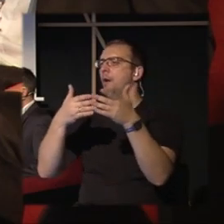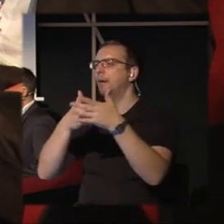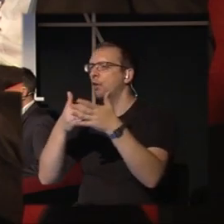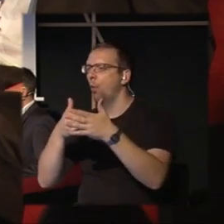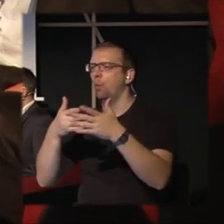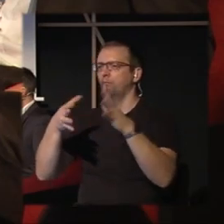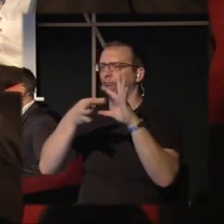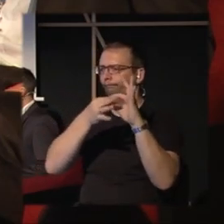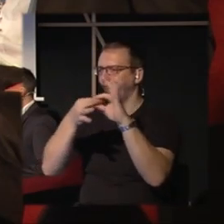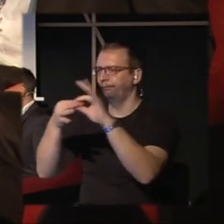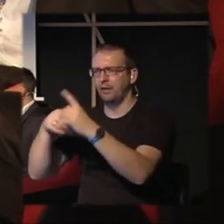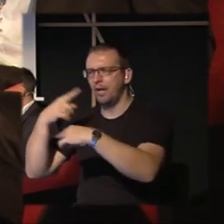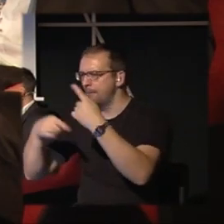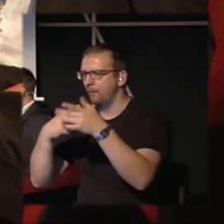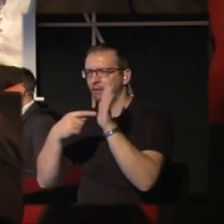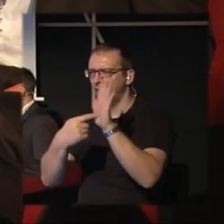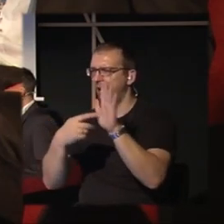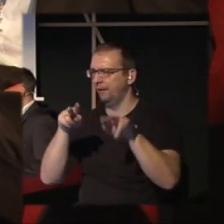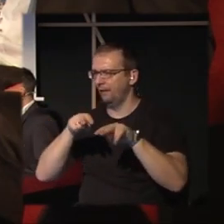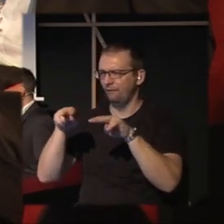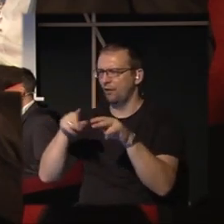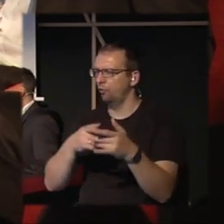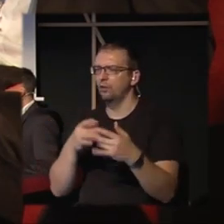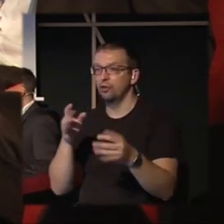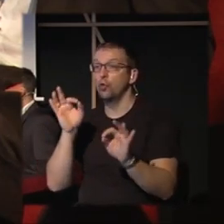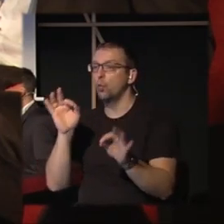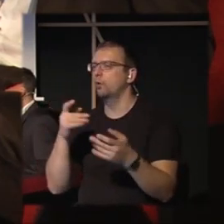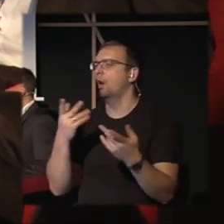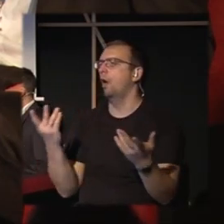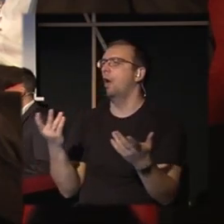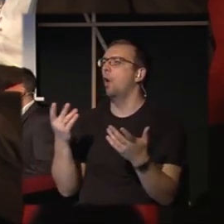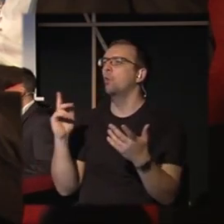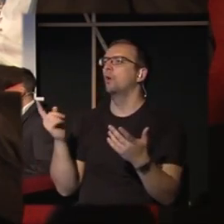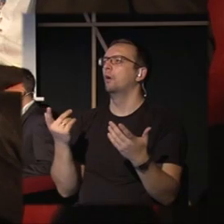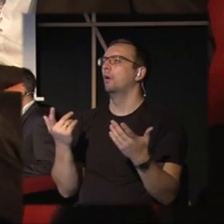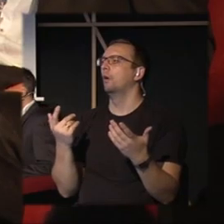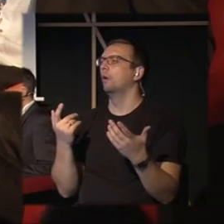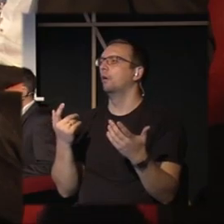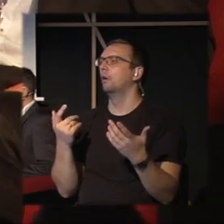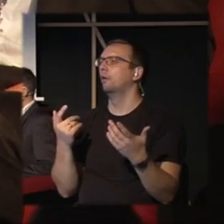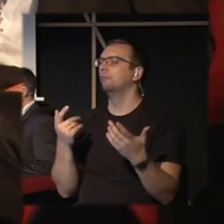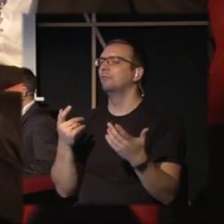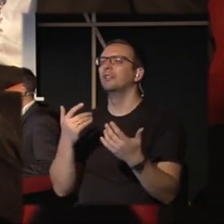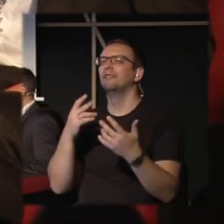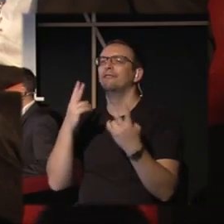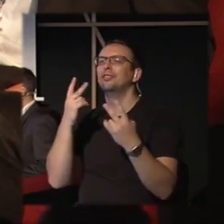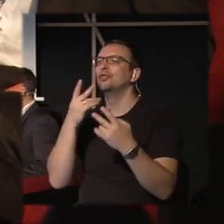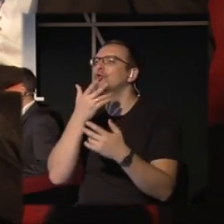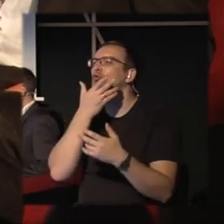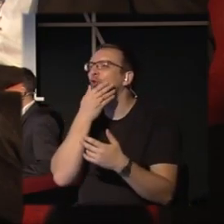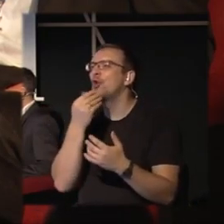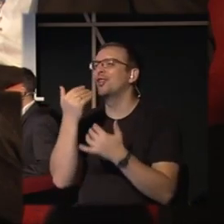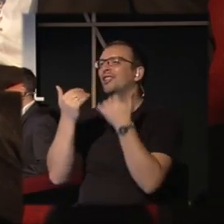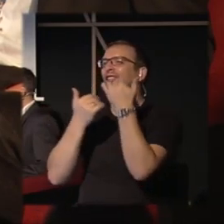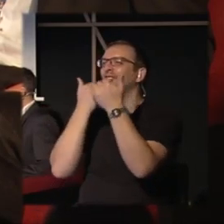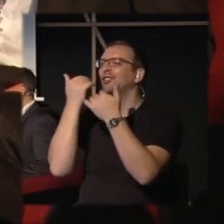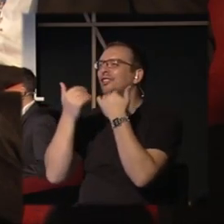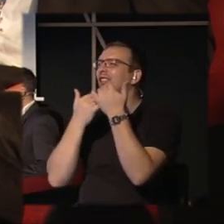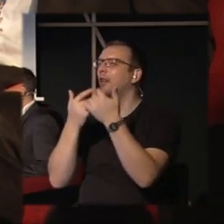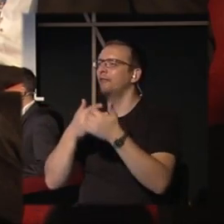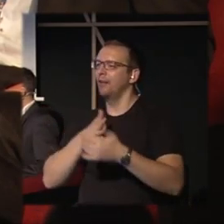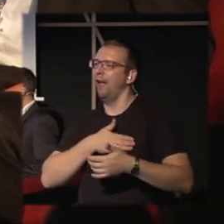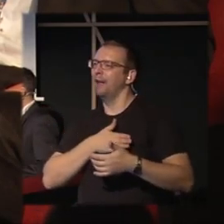that very important is to share all good stories every club or national federation is